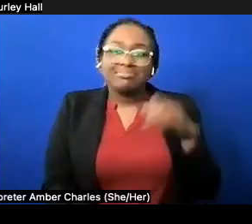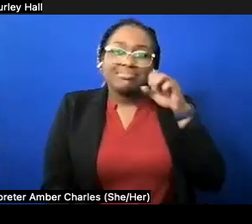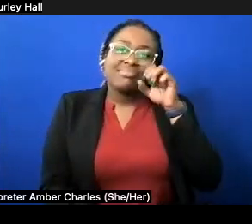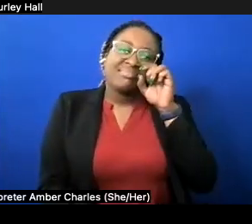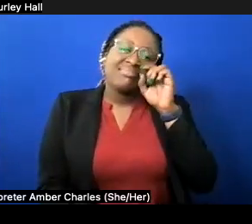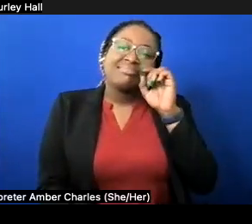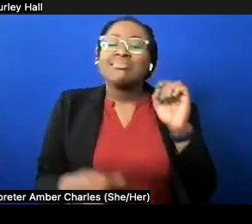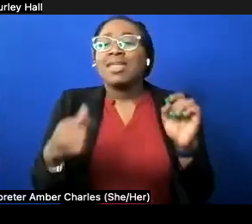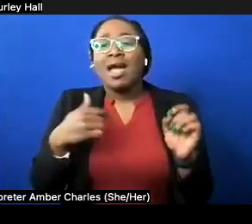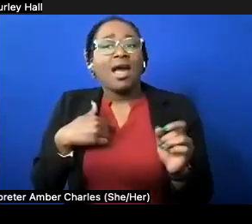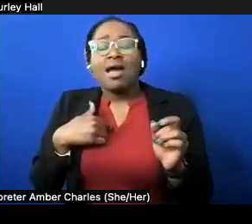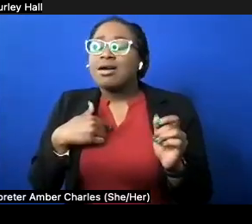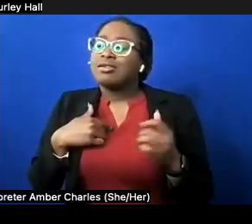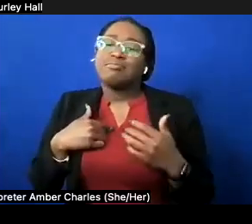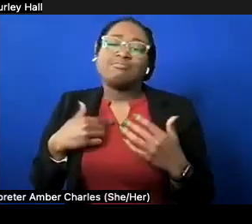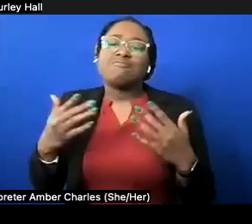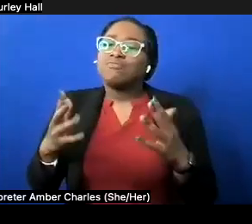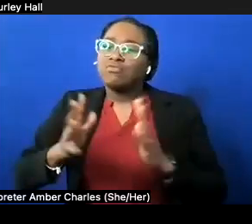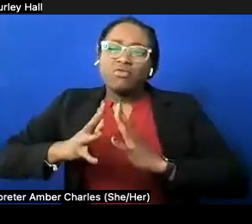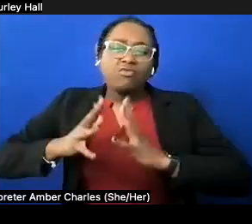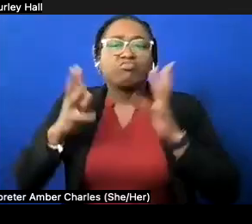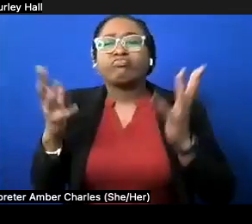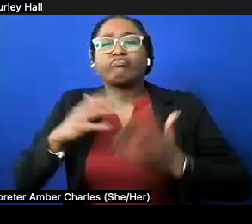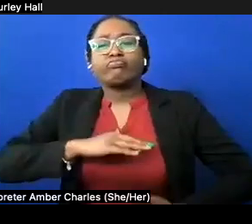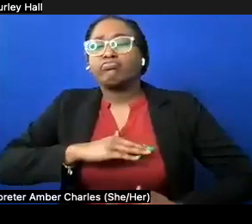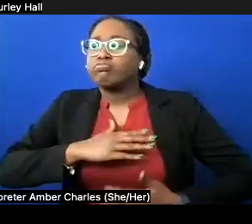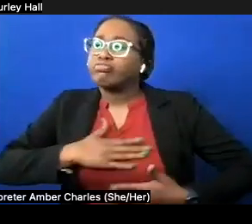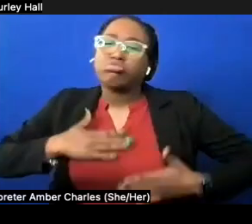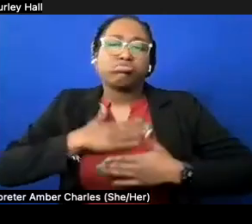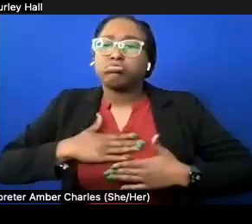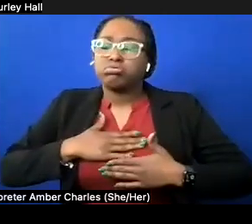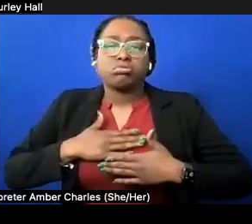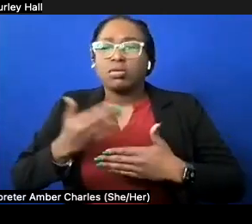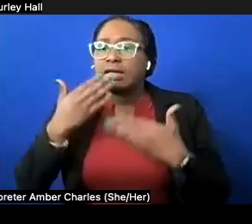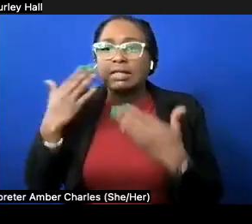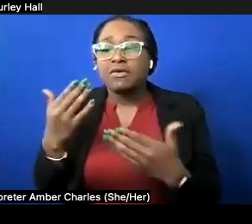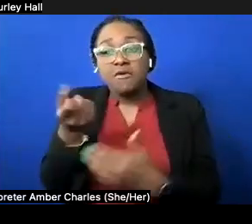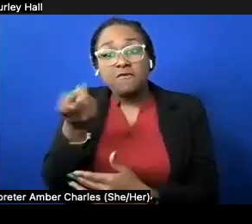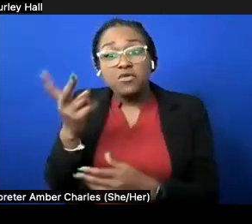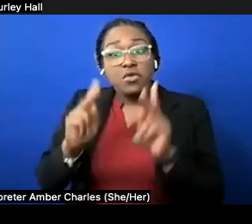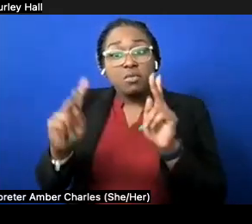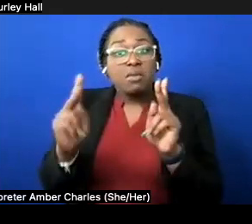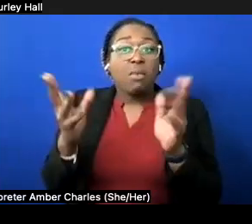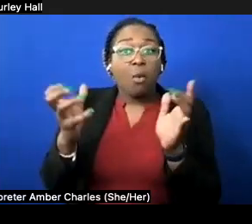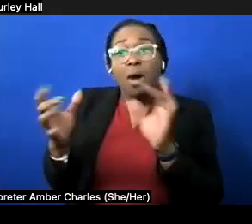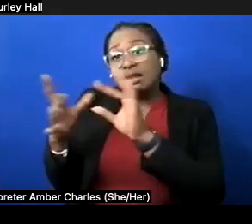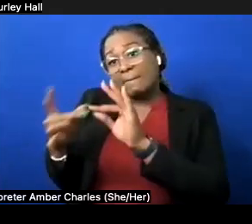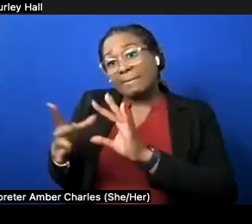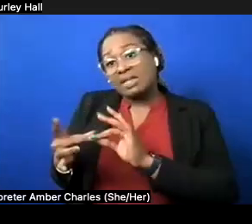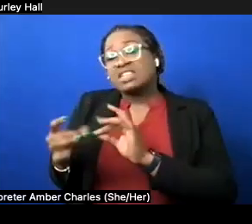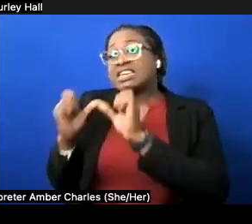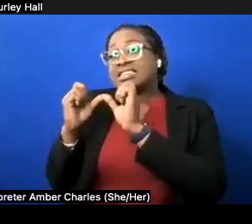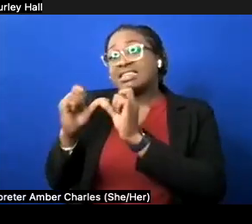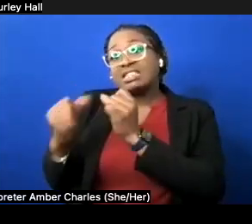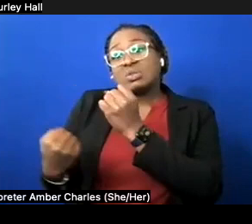So I am so grateful. There's a few specific people I do want to shout out who have consistently supported this space. And when I